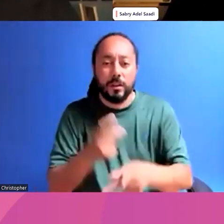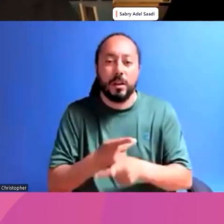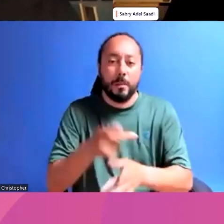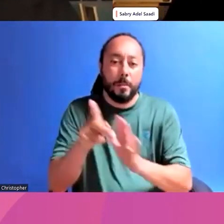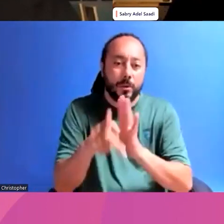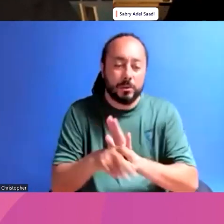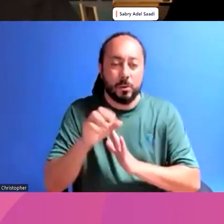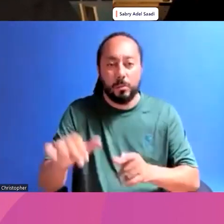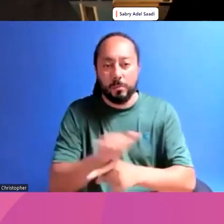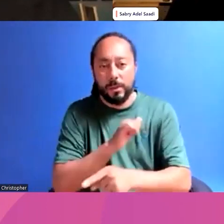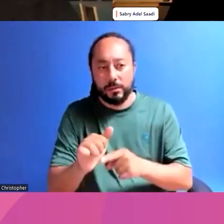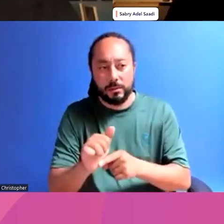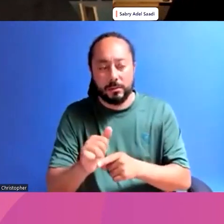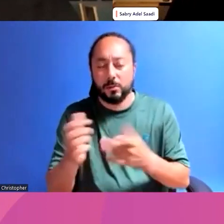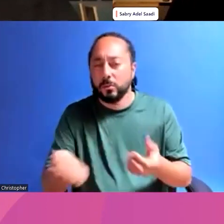practice. And,